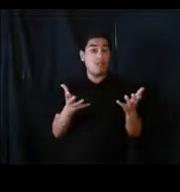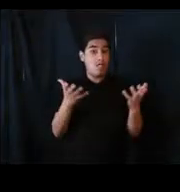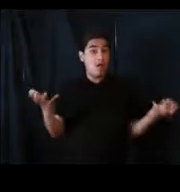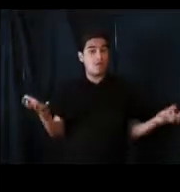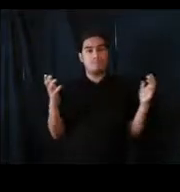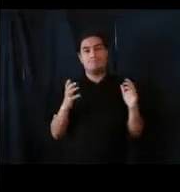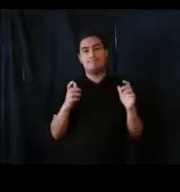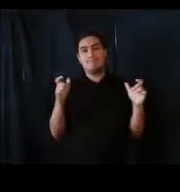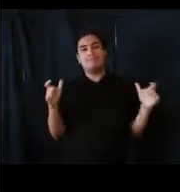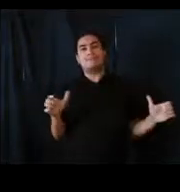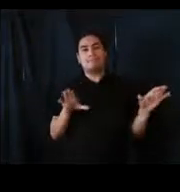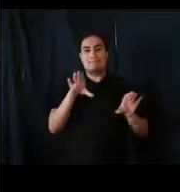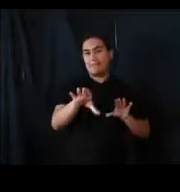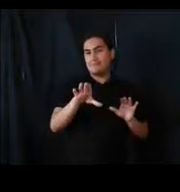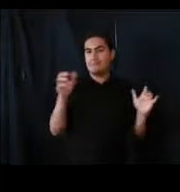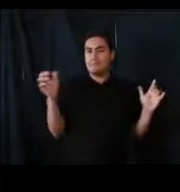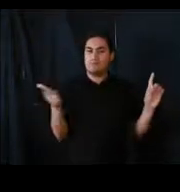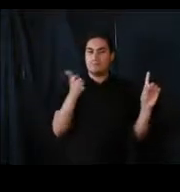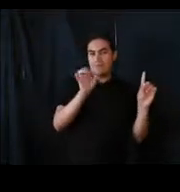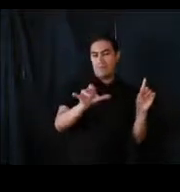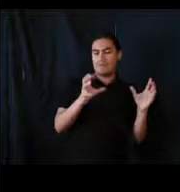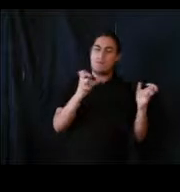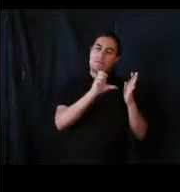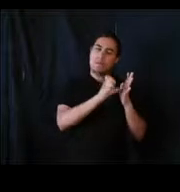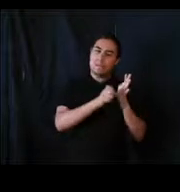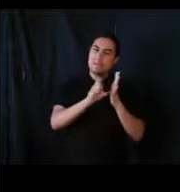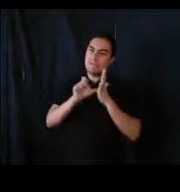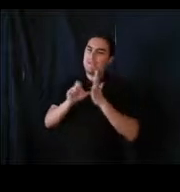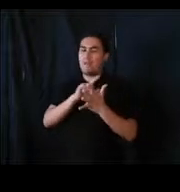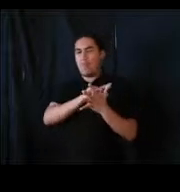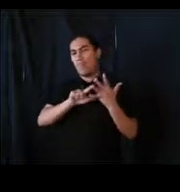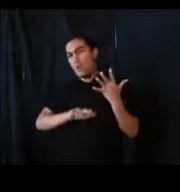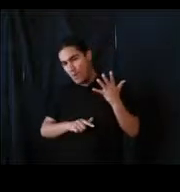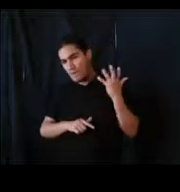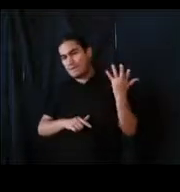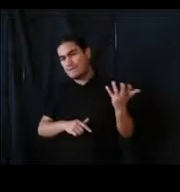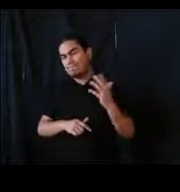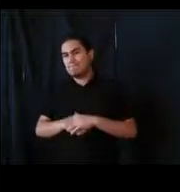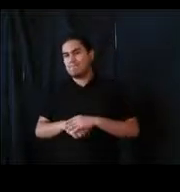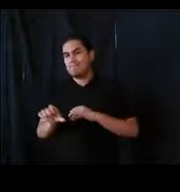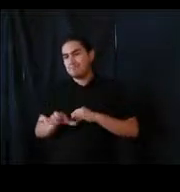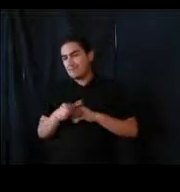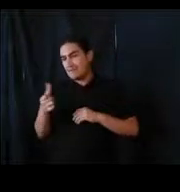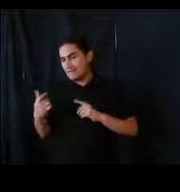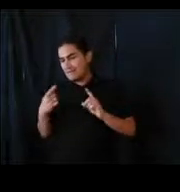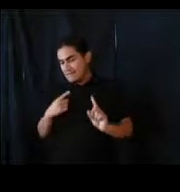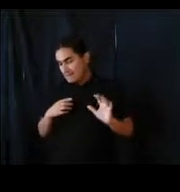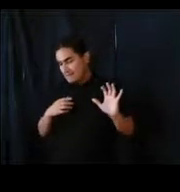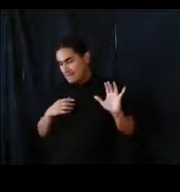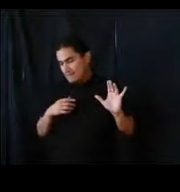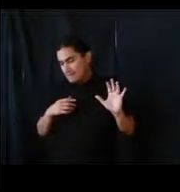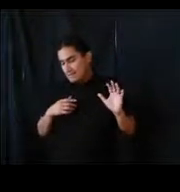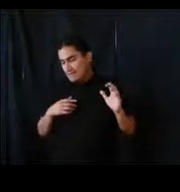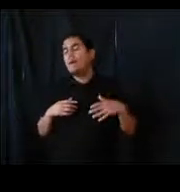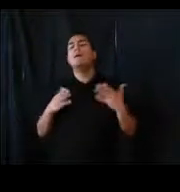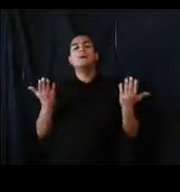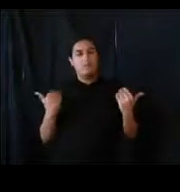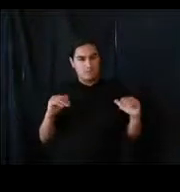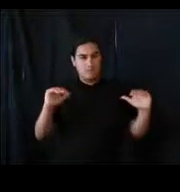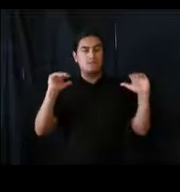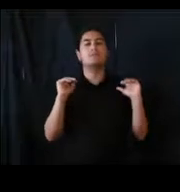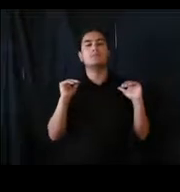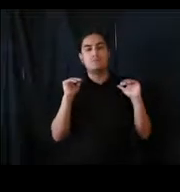so wanted to just point out a couple of those and let's see i took alyssa oh august redistribution so we've